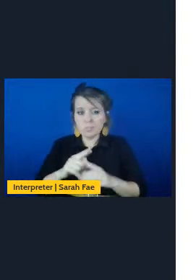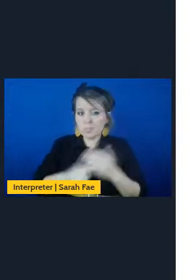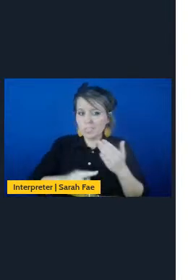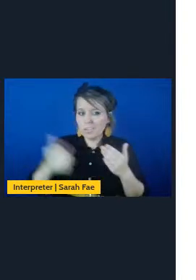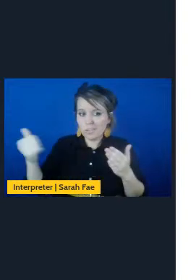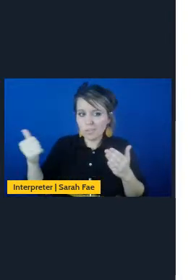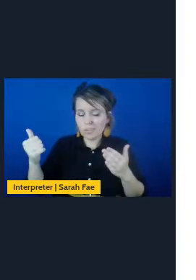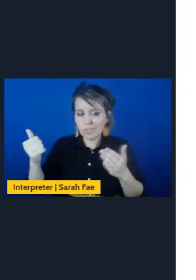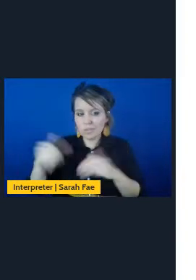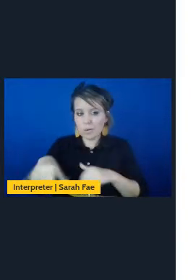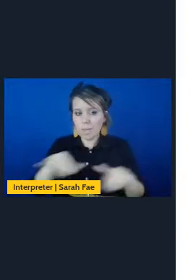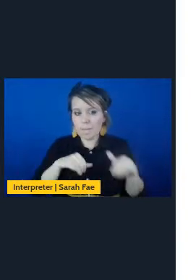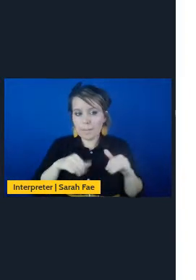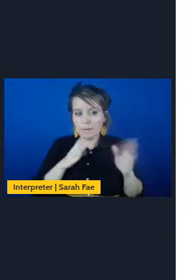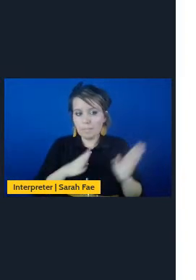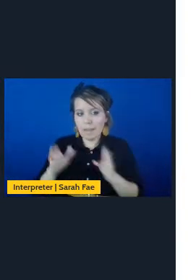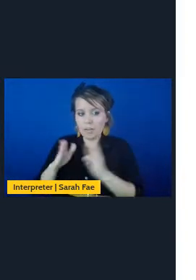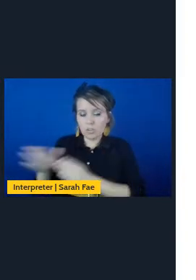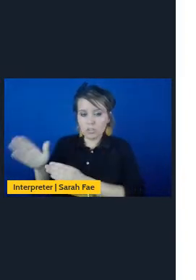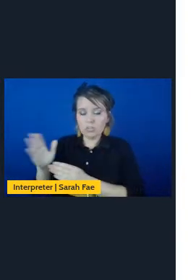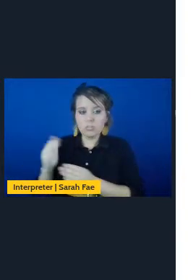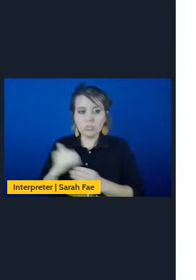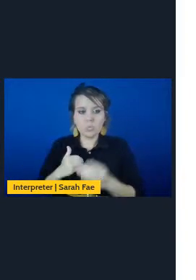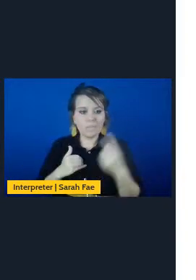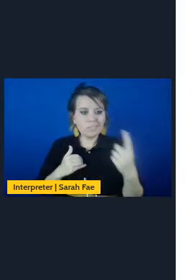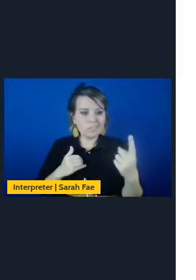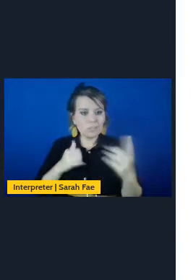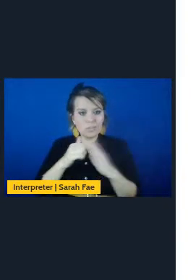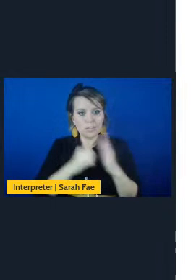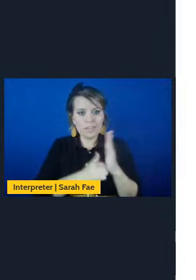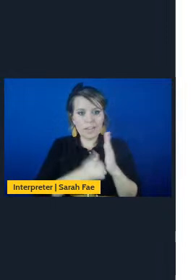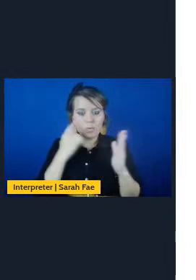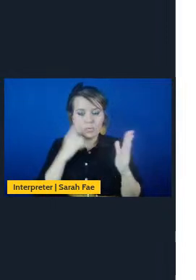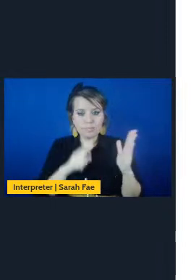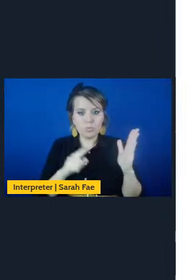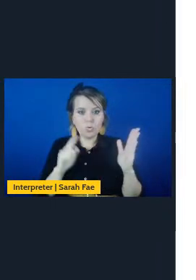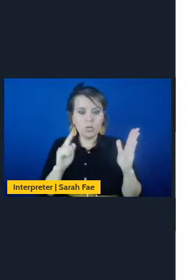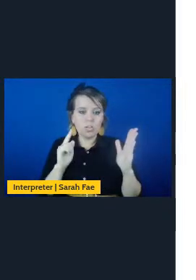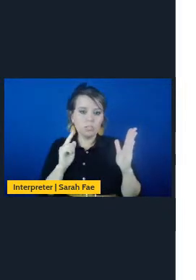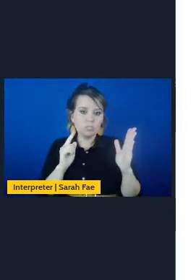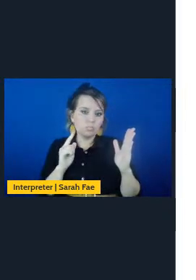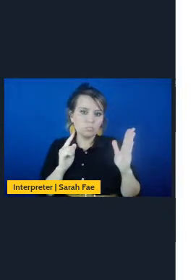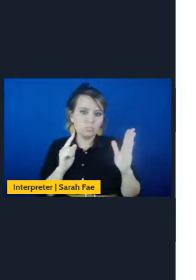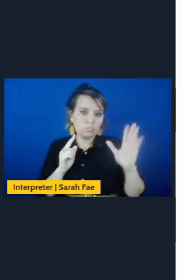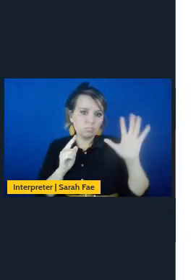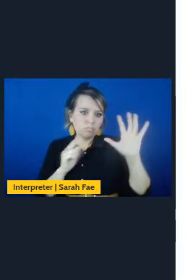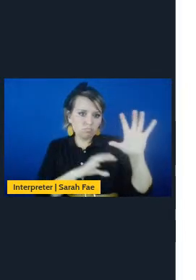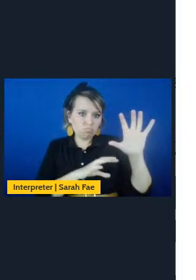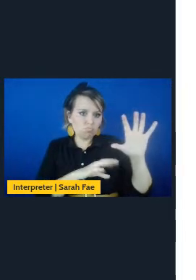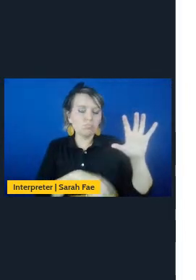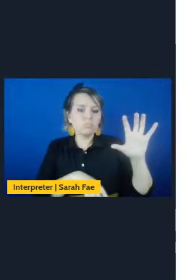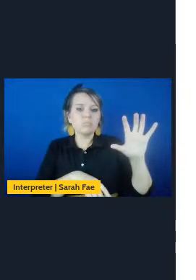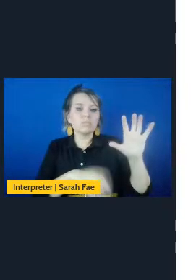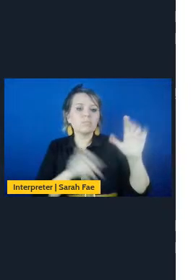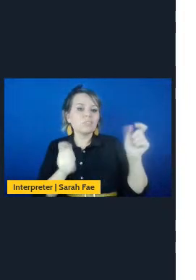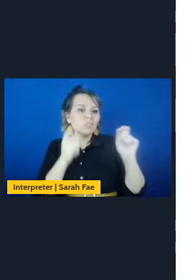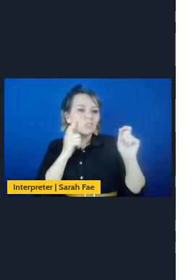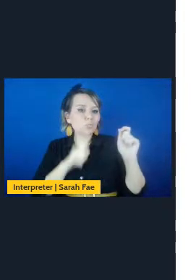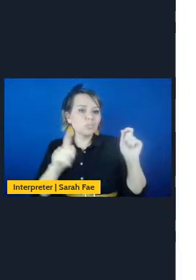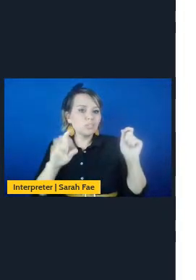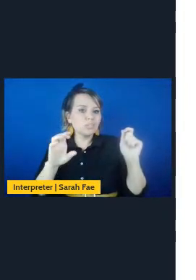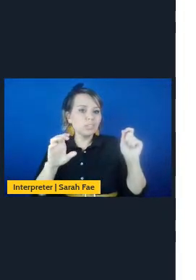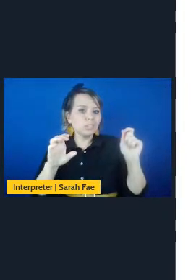have single account just for the tooling, so just for the CI pipeline, and then